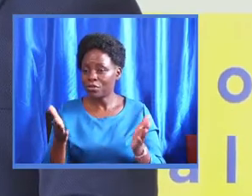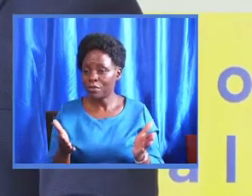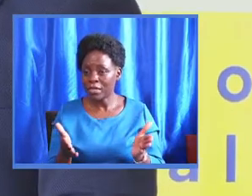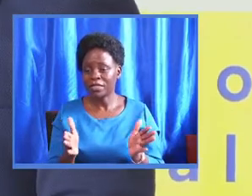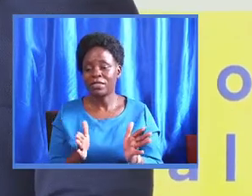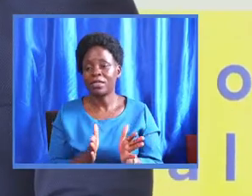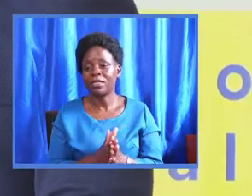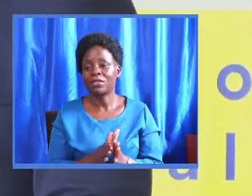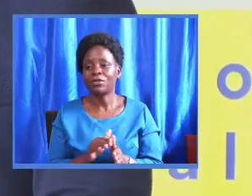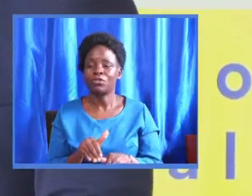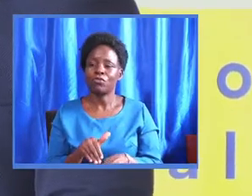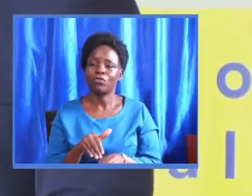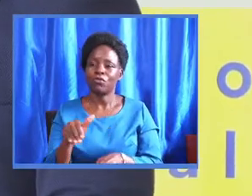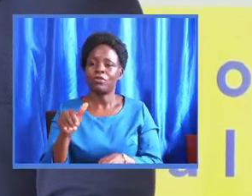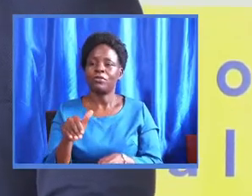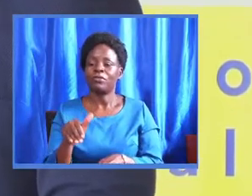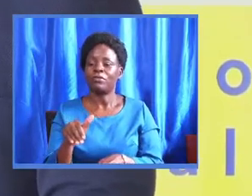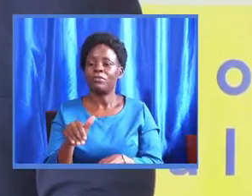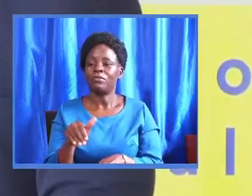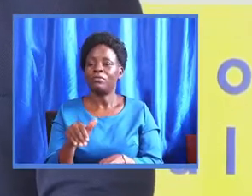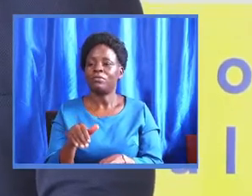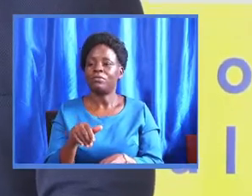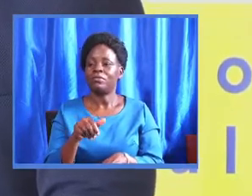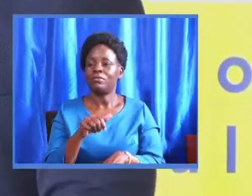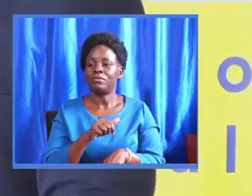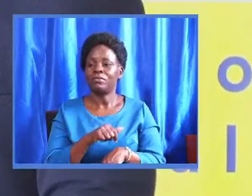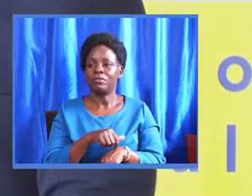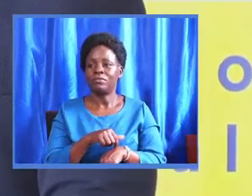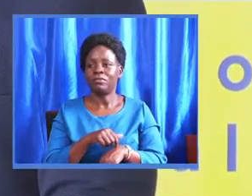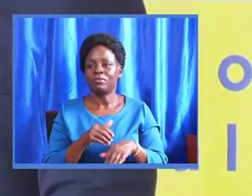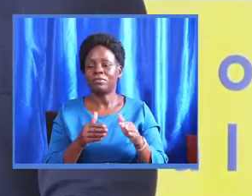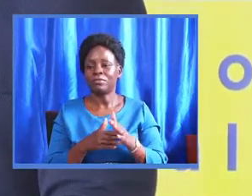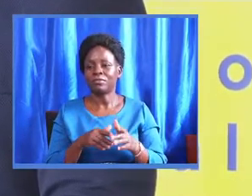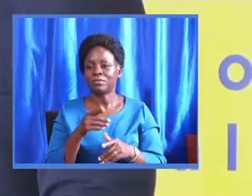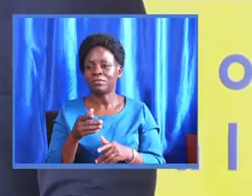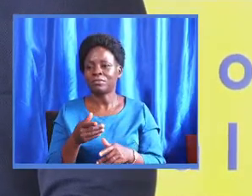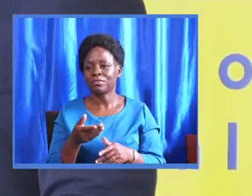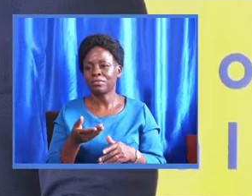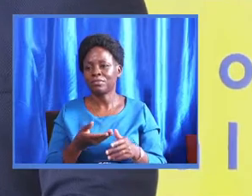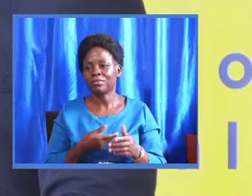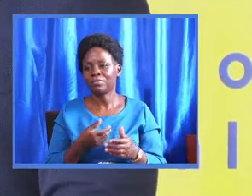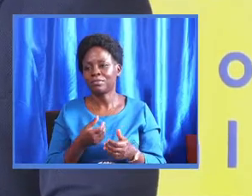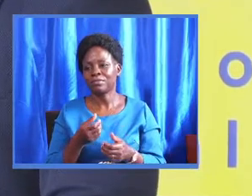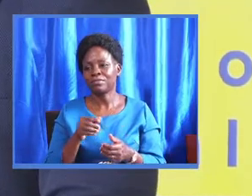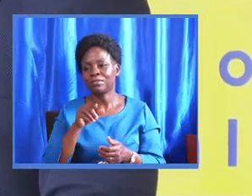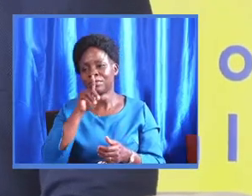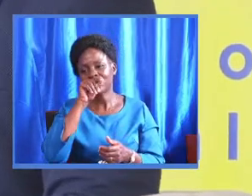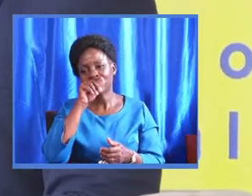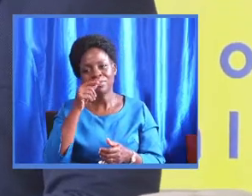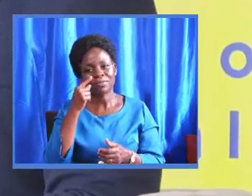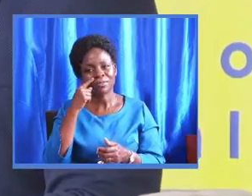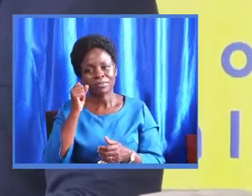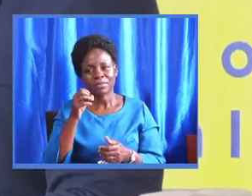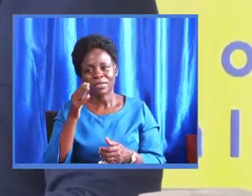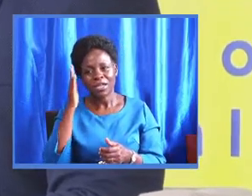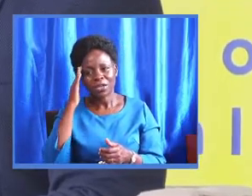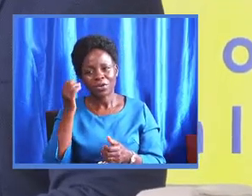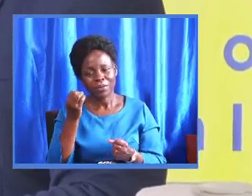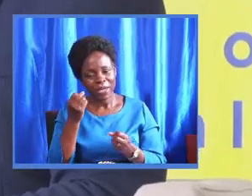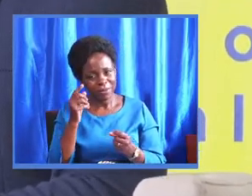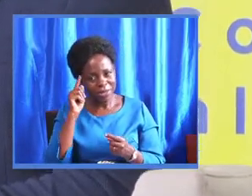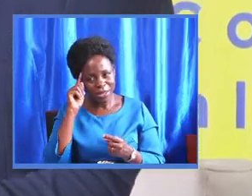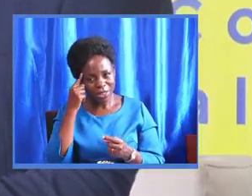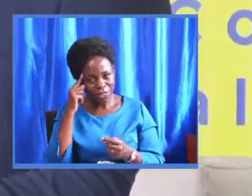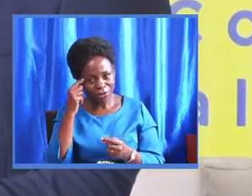who followed our hashtag. Time has limited us. I haven't looked at Twitter, but I know many thoughts are